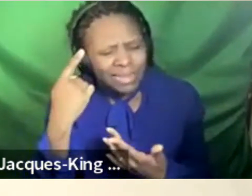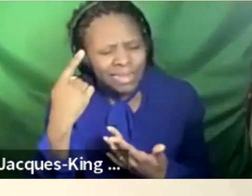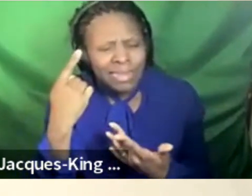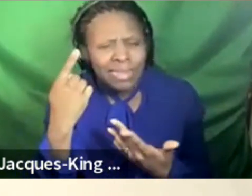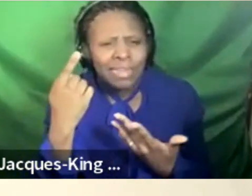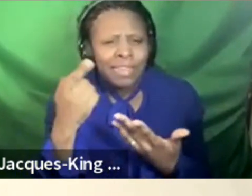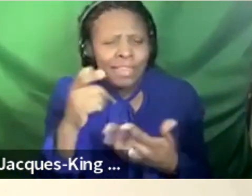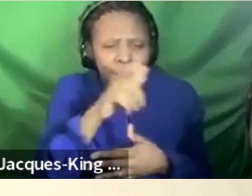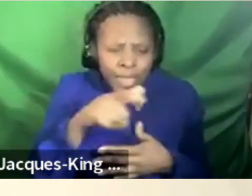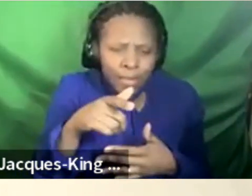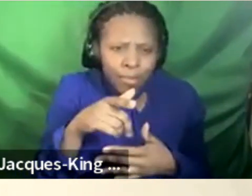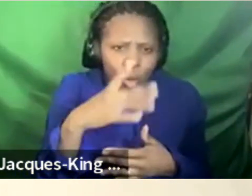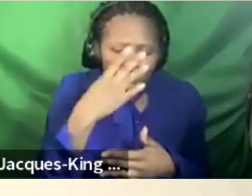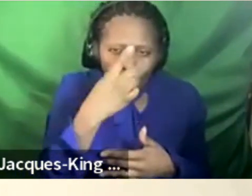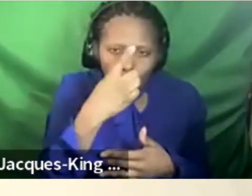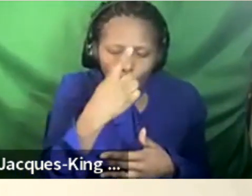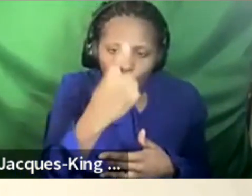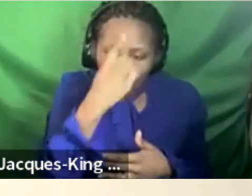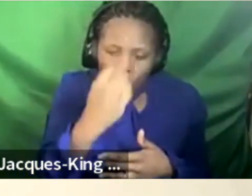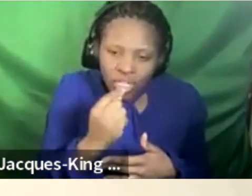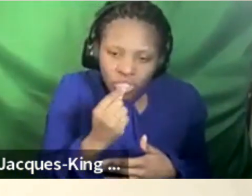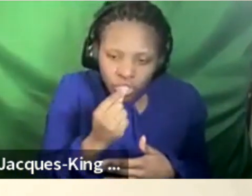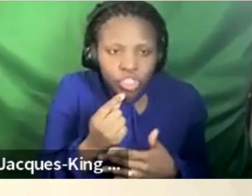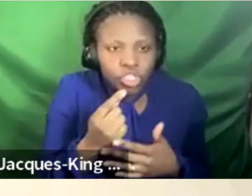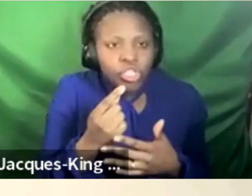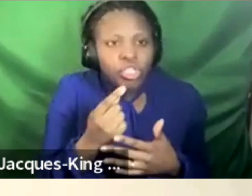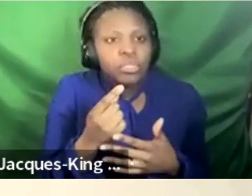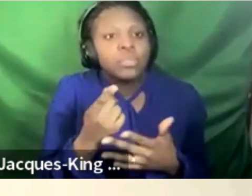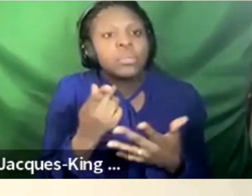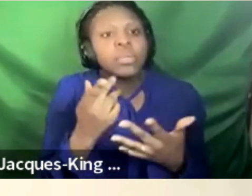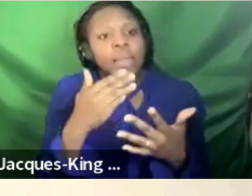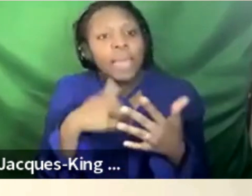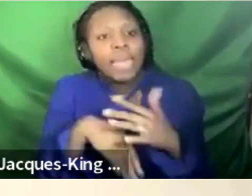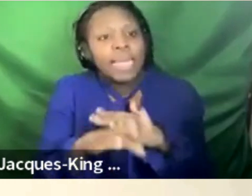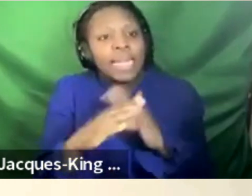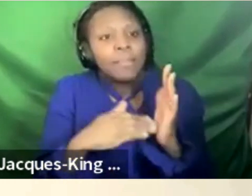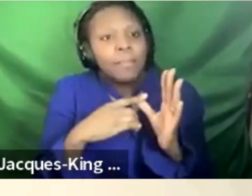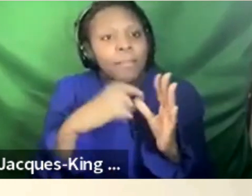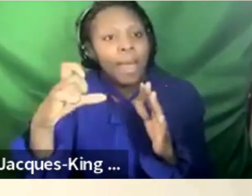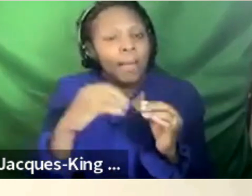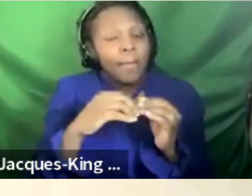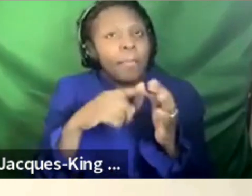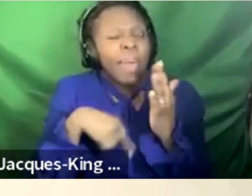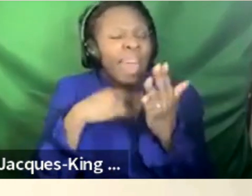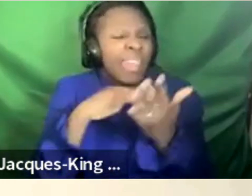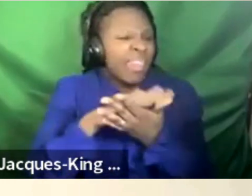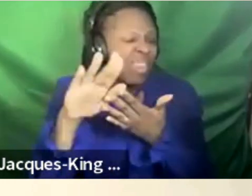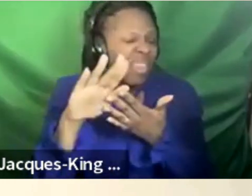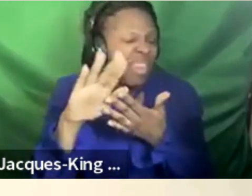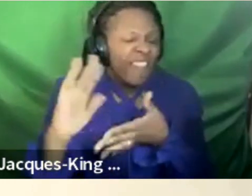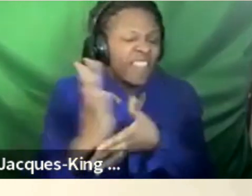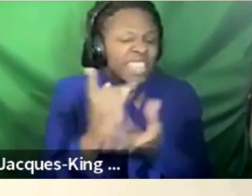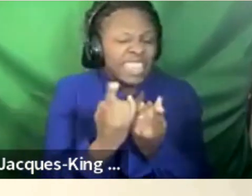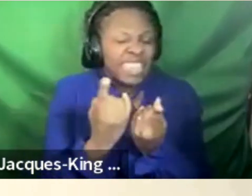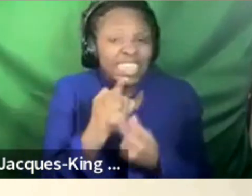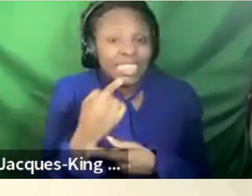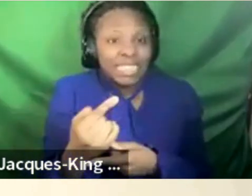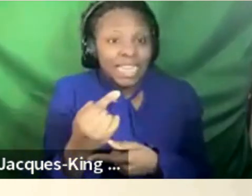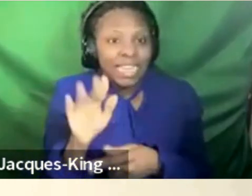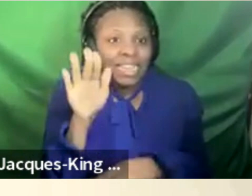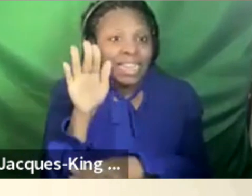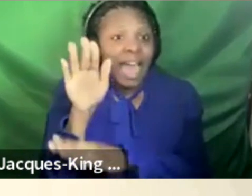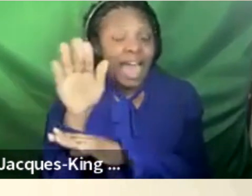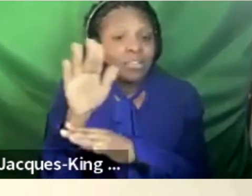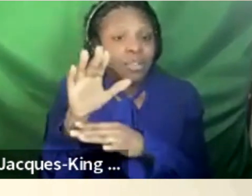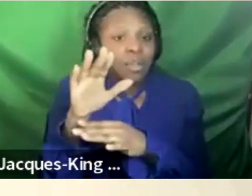figures of the Fae and of the witches in Macbeth, one of the first things that they say about the witches is